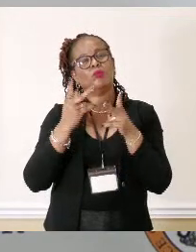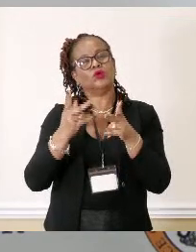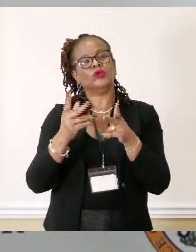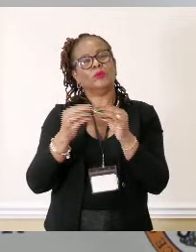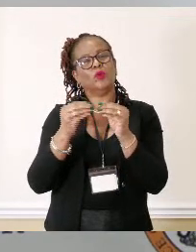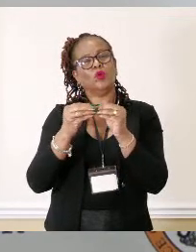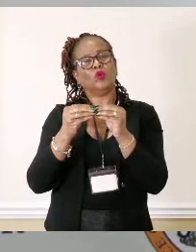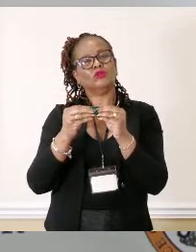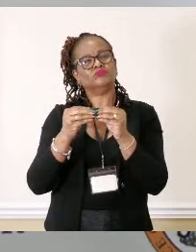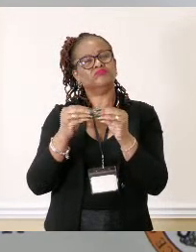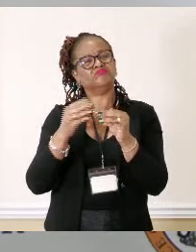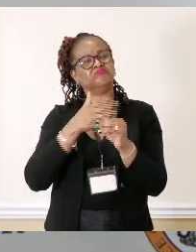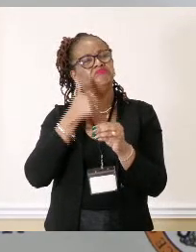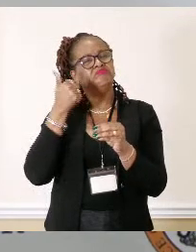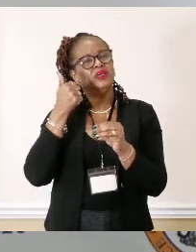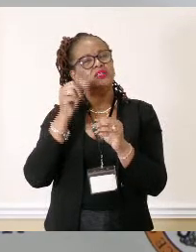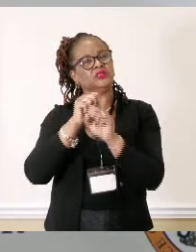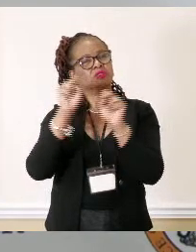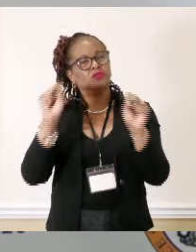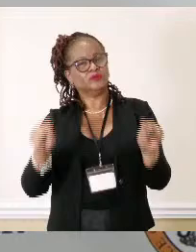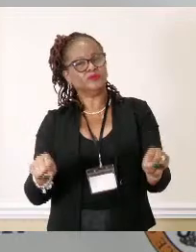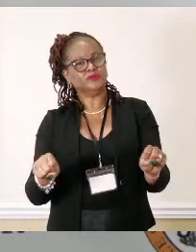more efficient system.